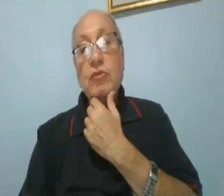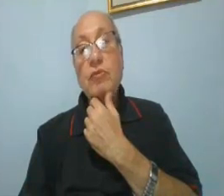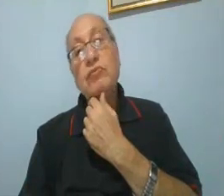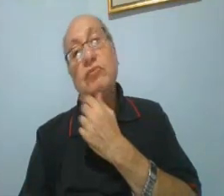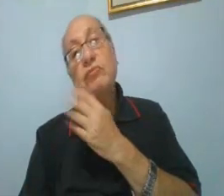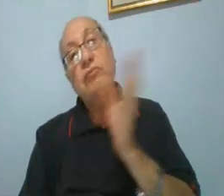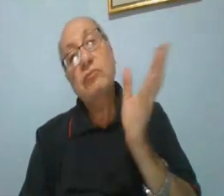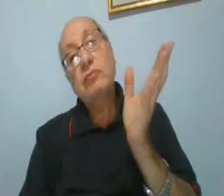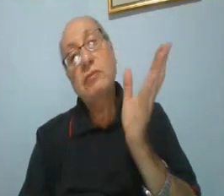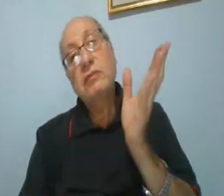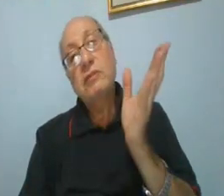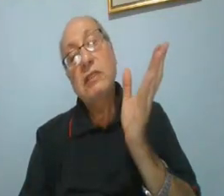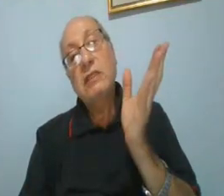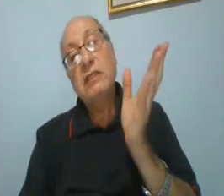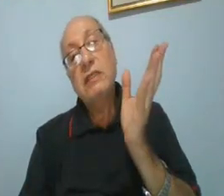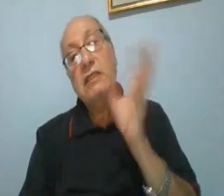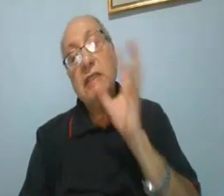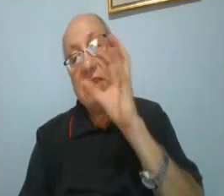to